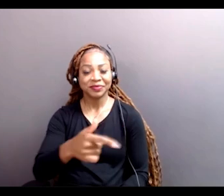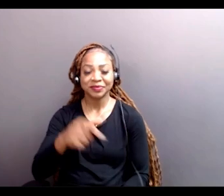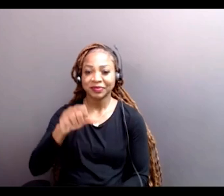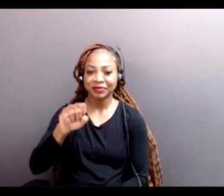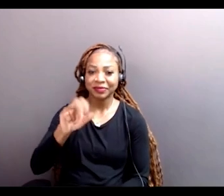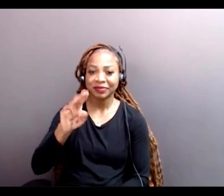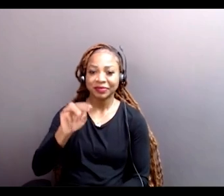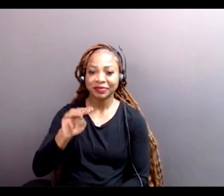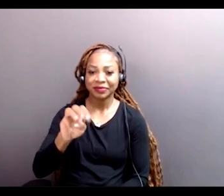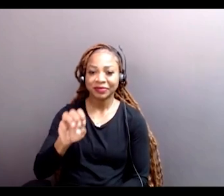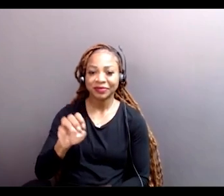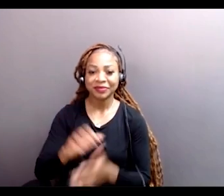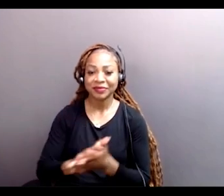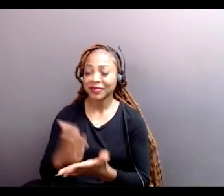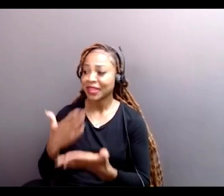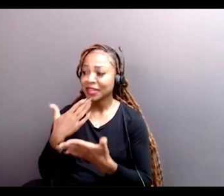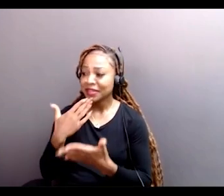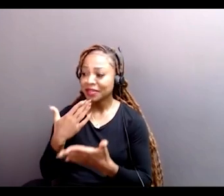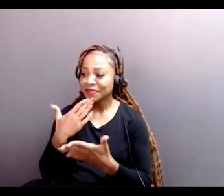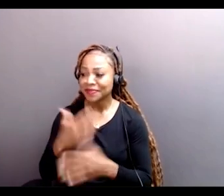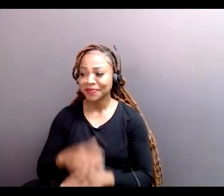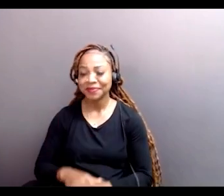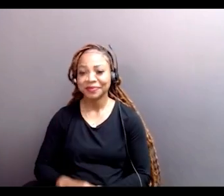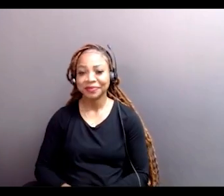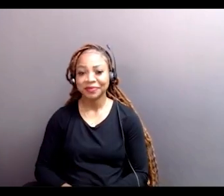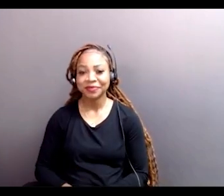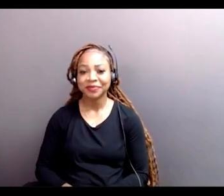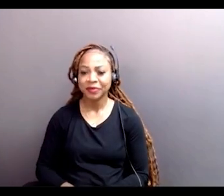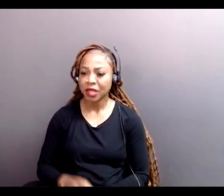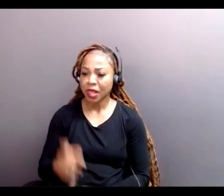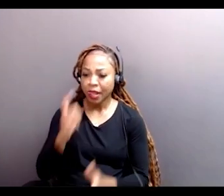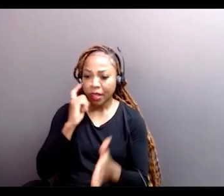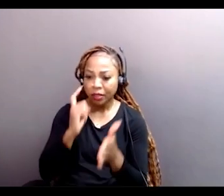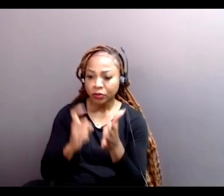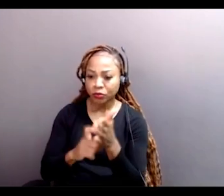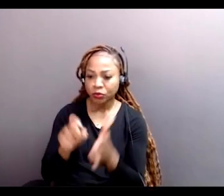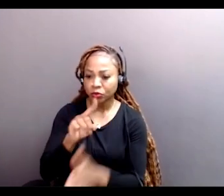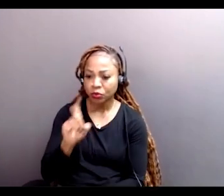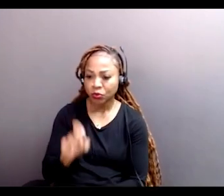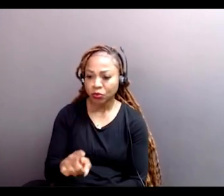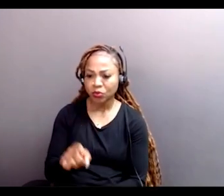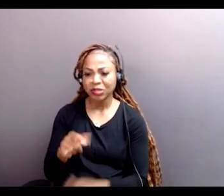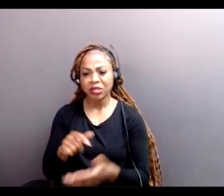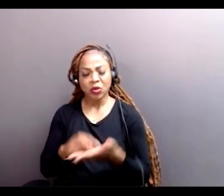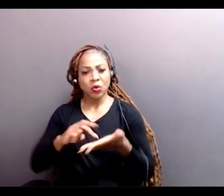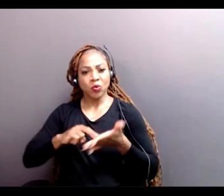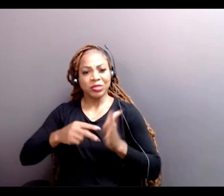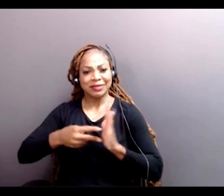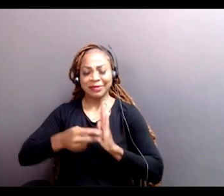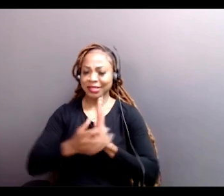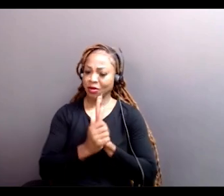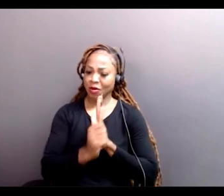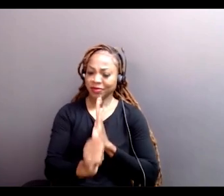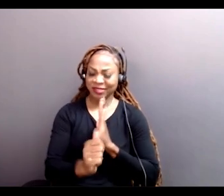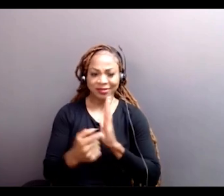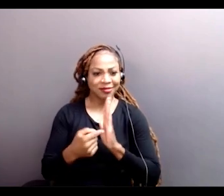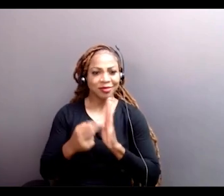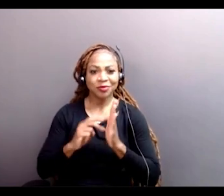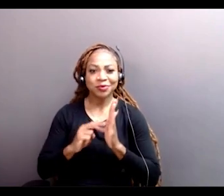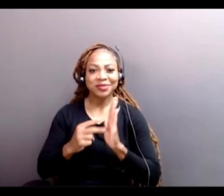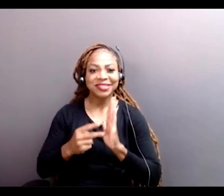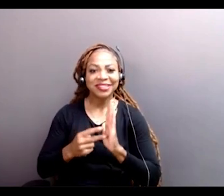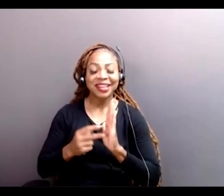Sume. Thank you, Dr. Dryden. And so I see there's a question in the chat and someone's asking, what do we mean by competencies